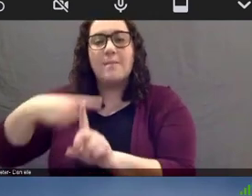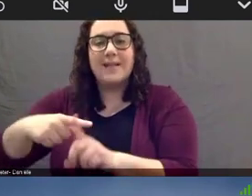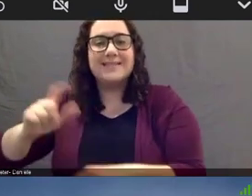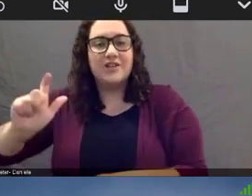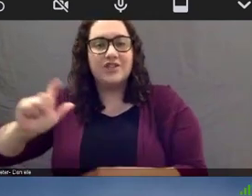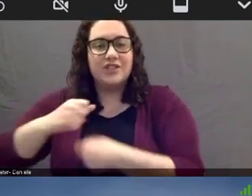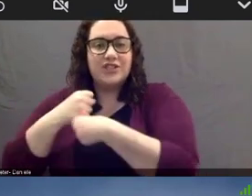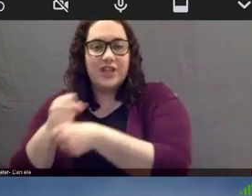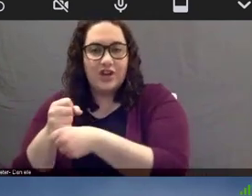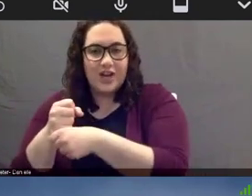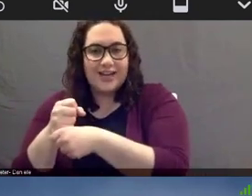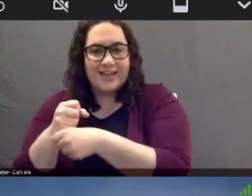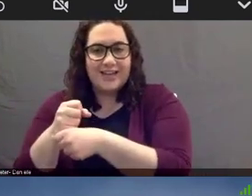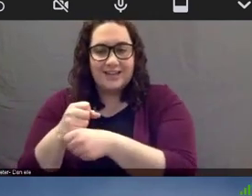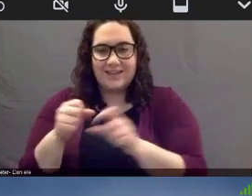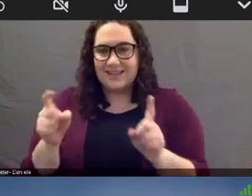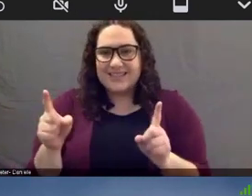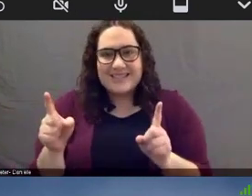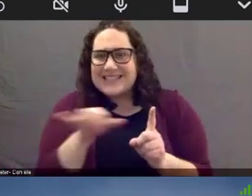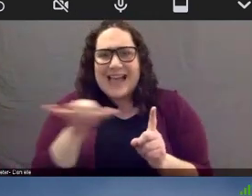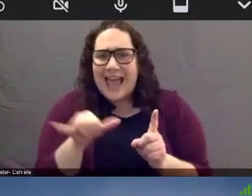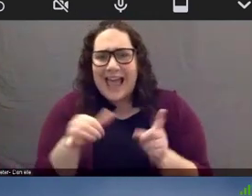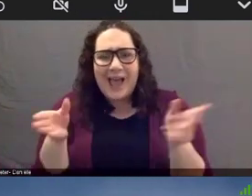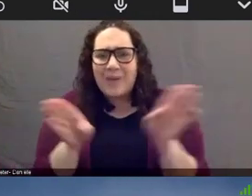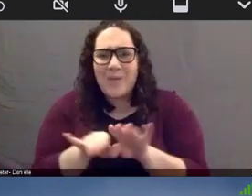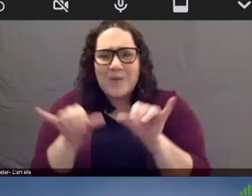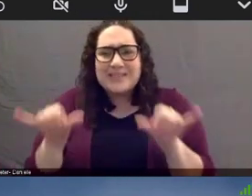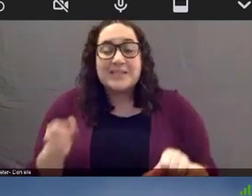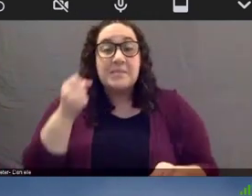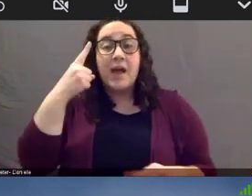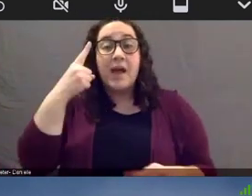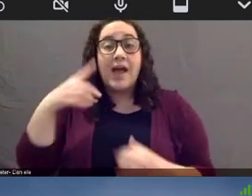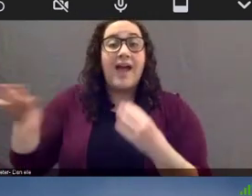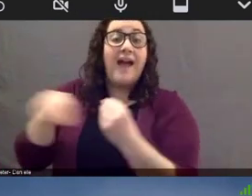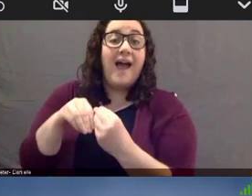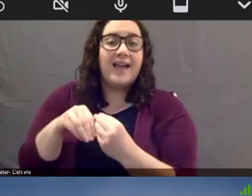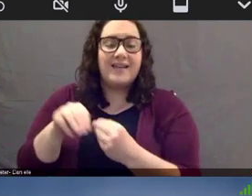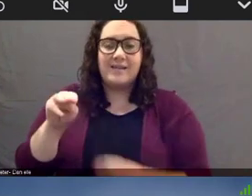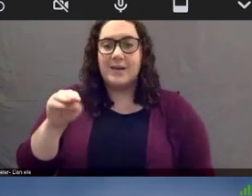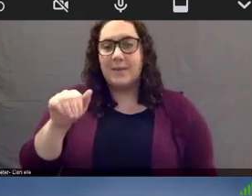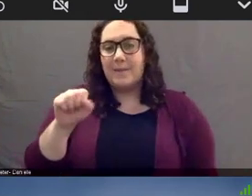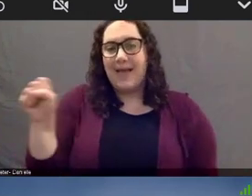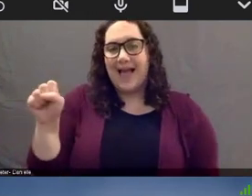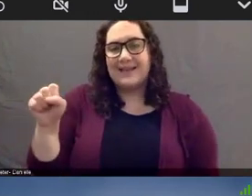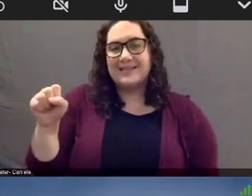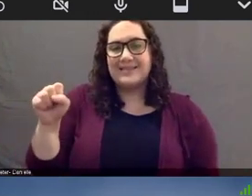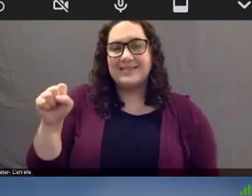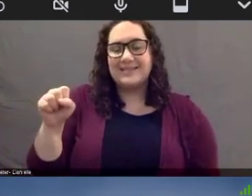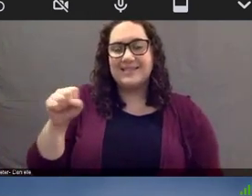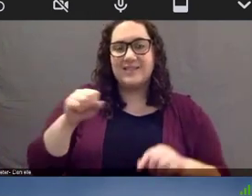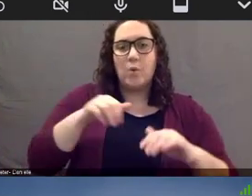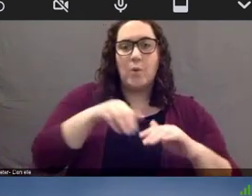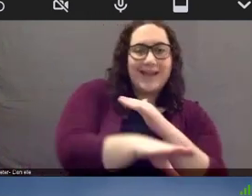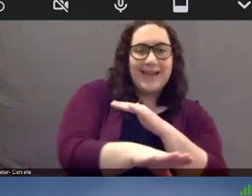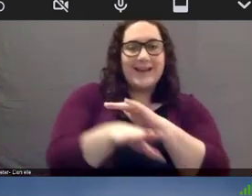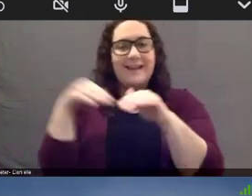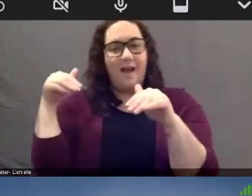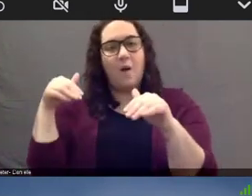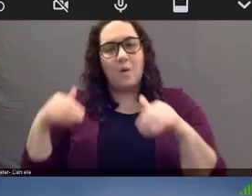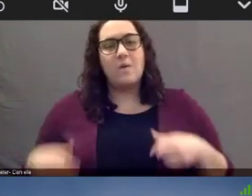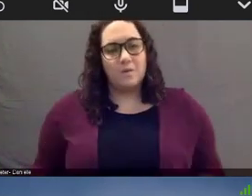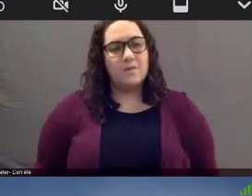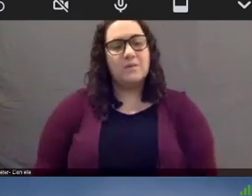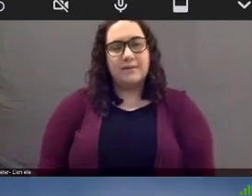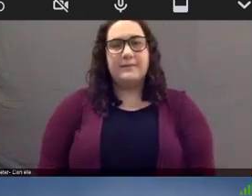closed system balance. But then we also have to deal with the mass that's coming in and out of our system. Now in heat,